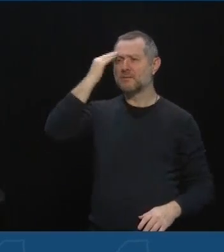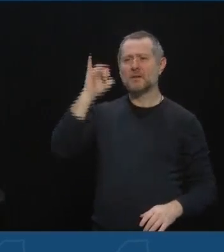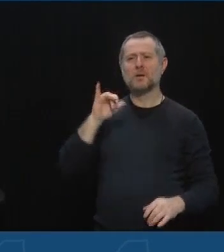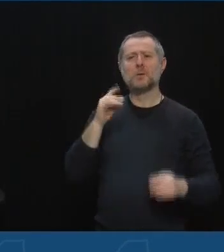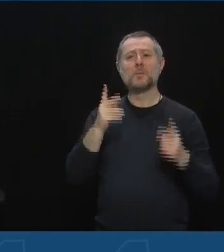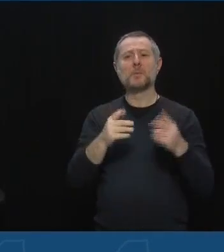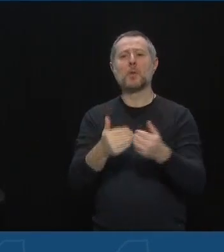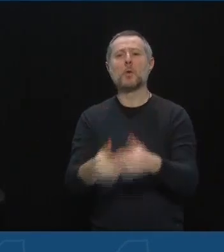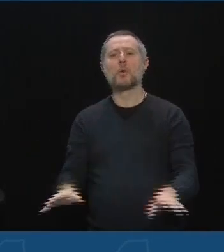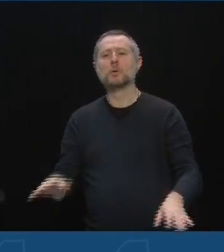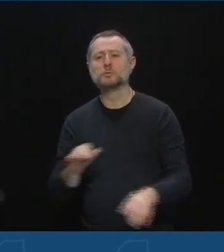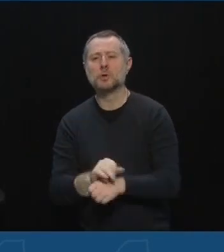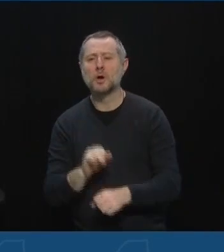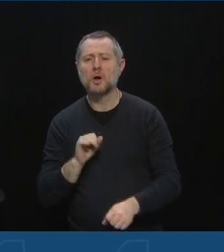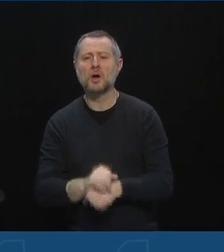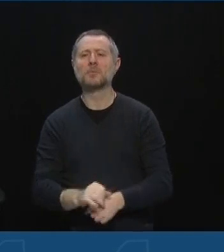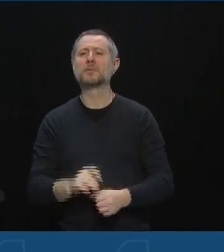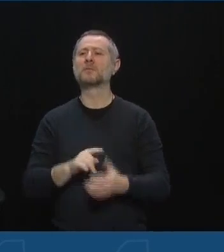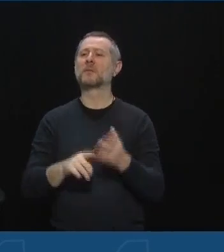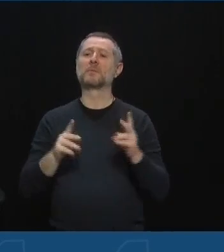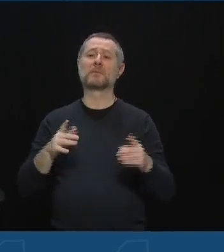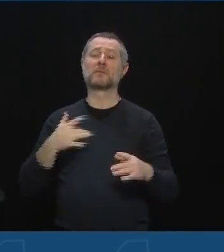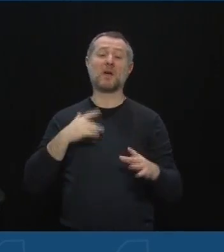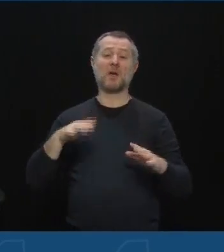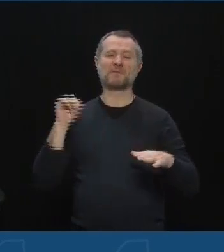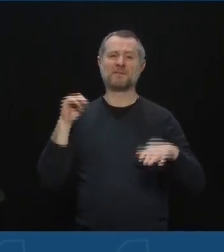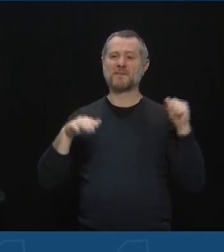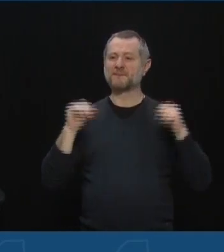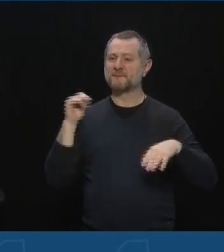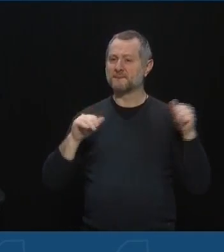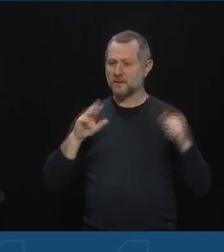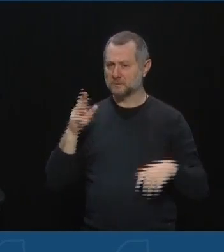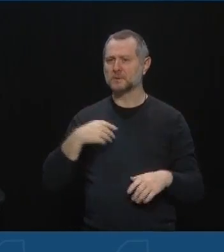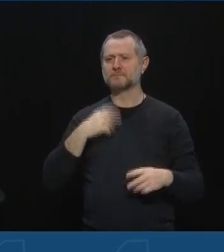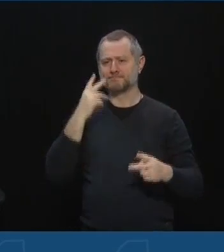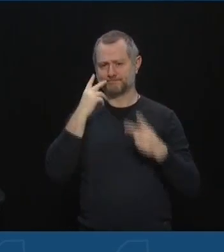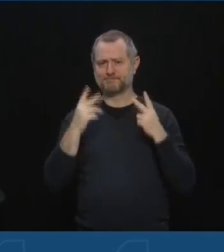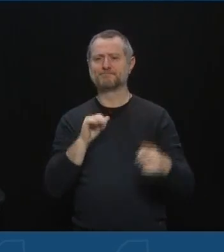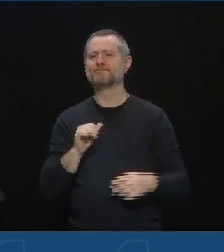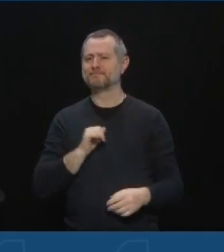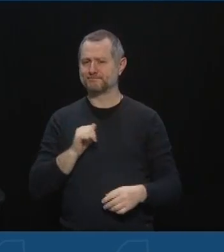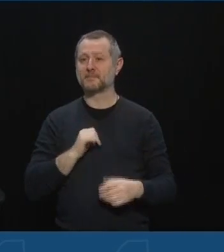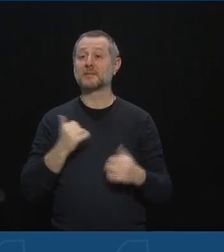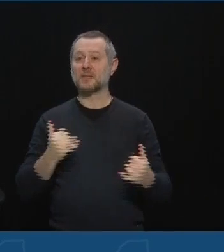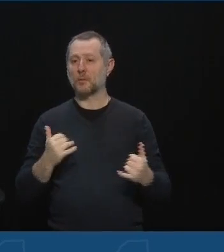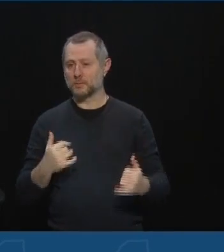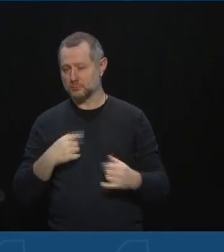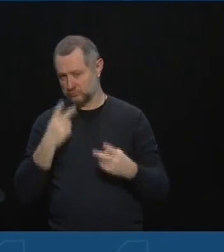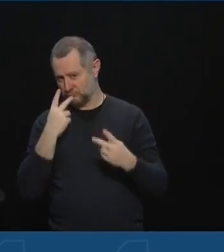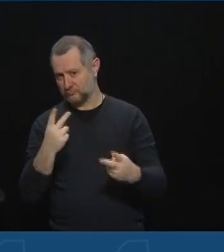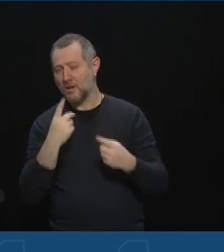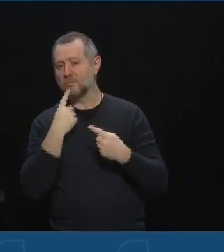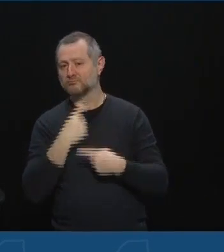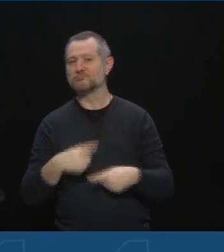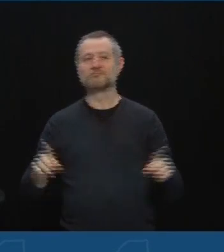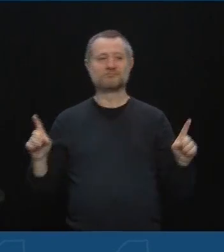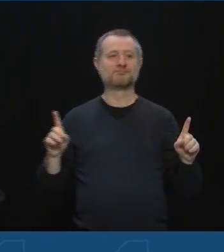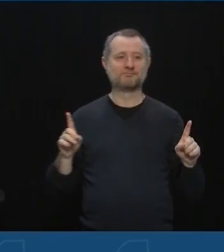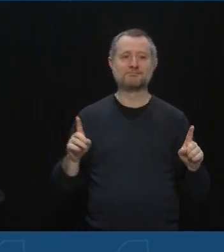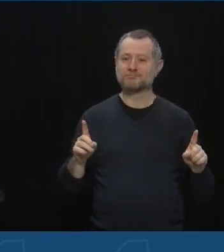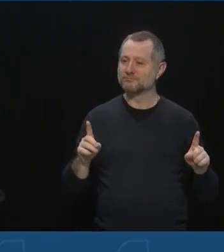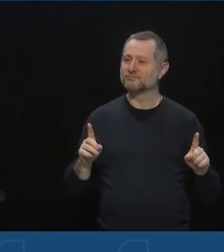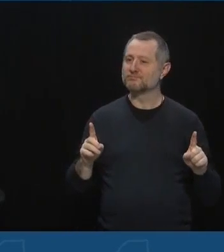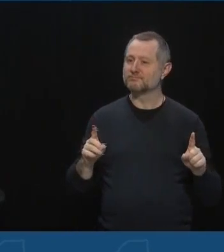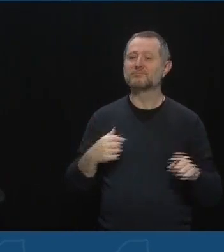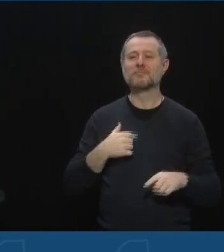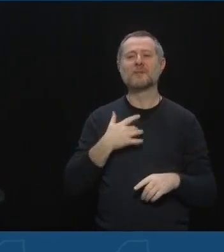This community felt beaten down. I've lived through that, and now we are back, and that is a beautiful feeling that all of us share